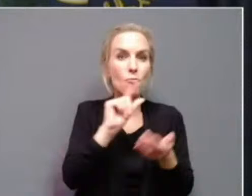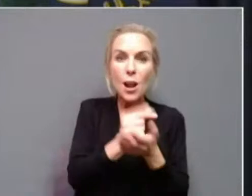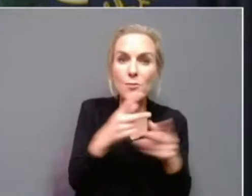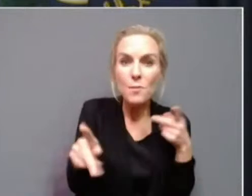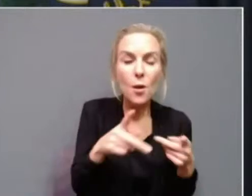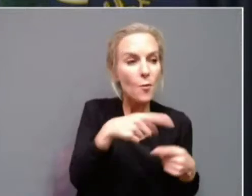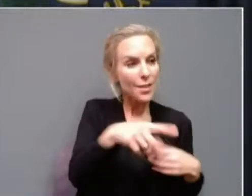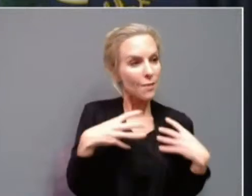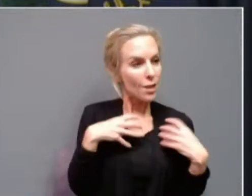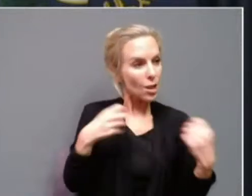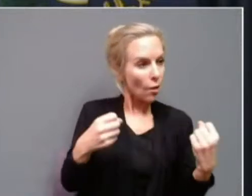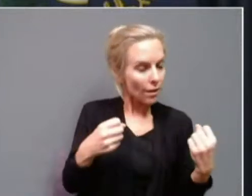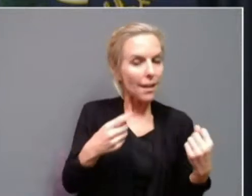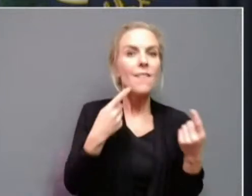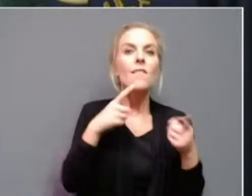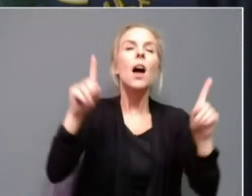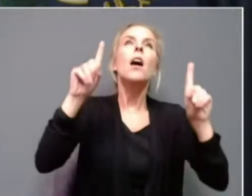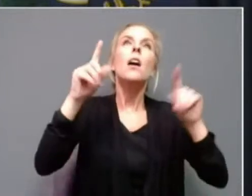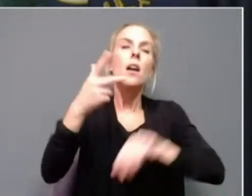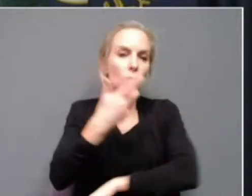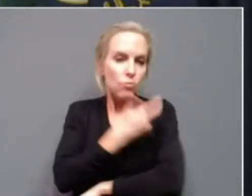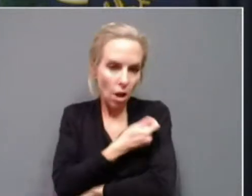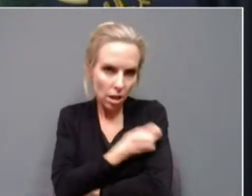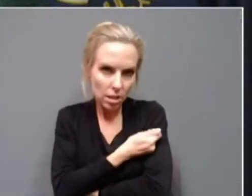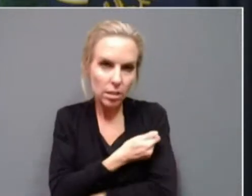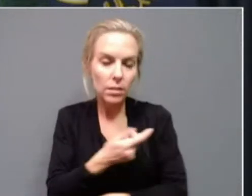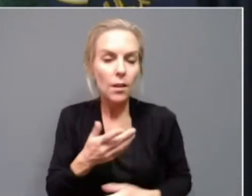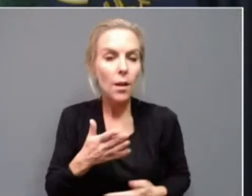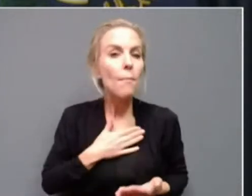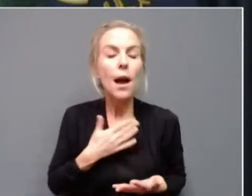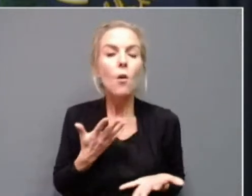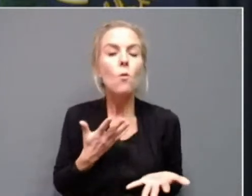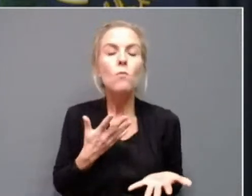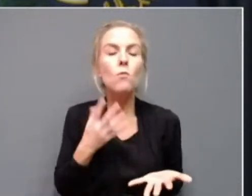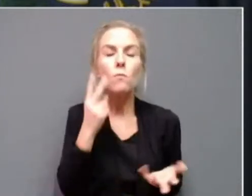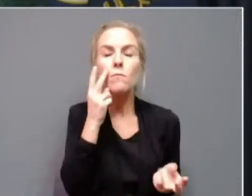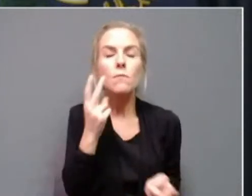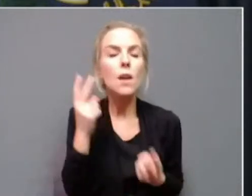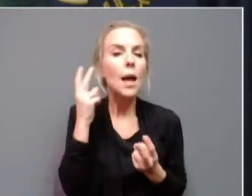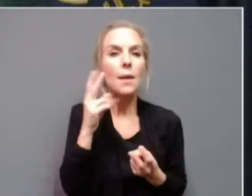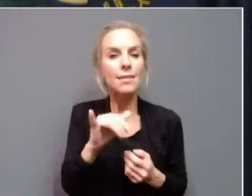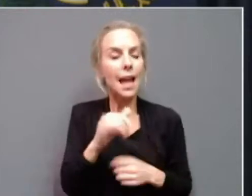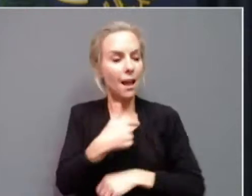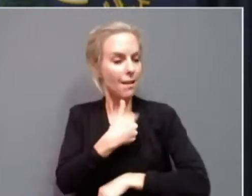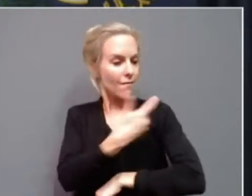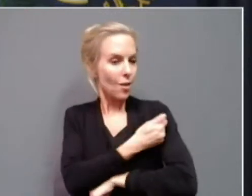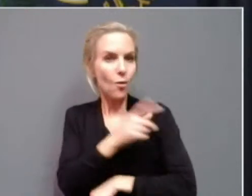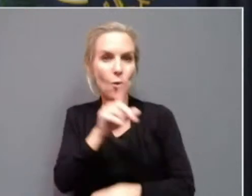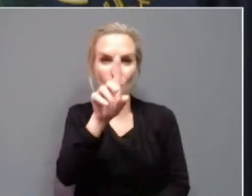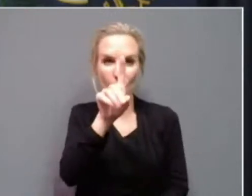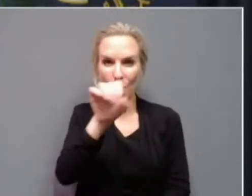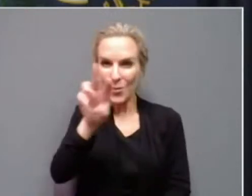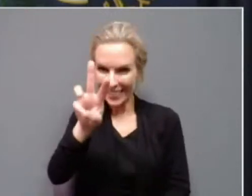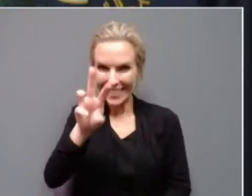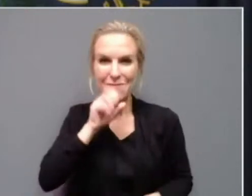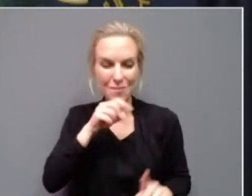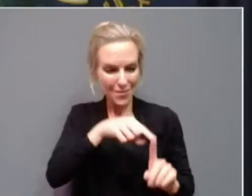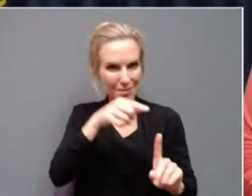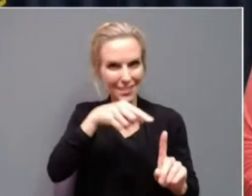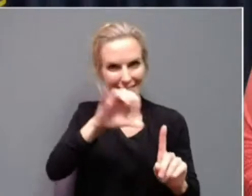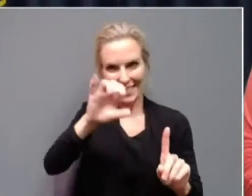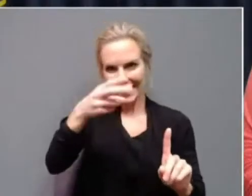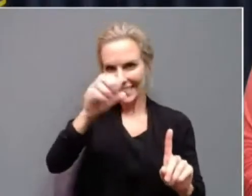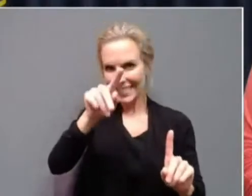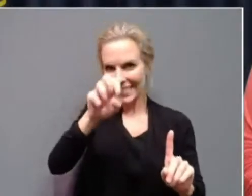shot. One of my favorite moments from that day was one of our 106-year-old veterans. He's a Navy veteran named Chester.